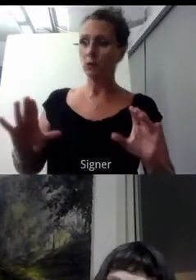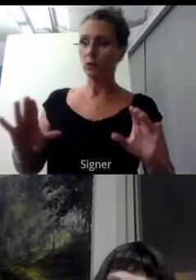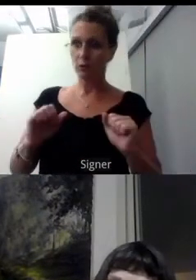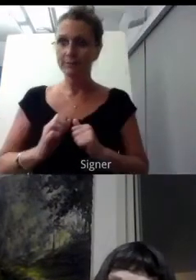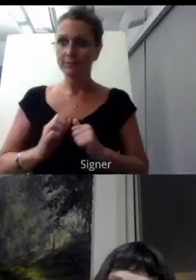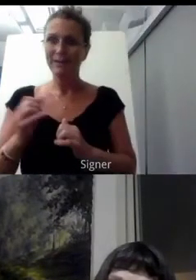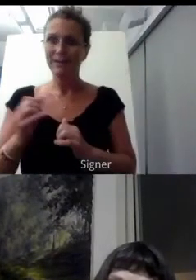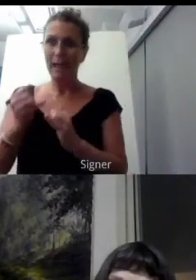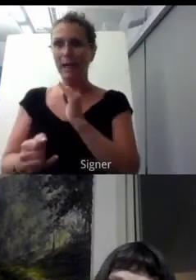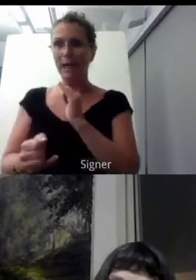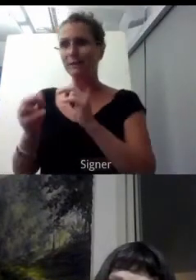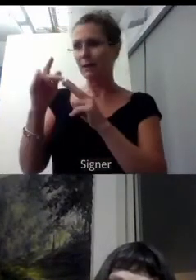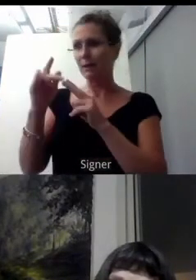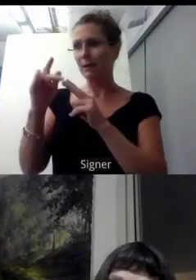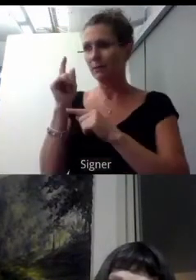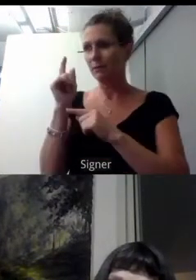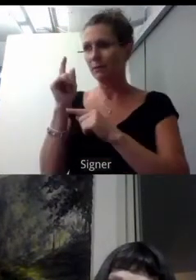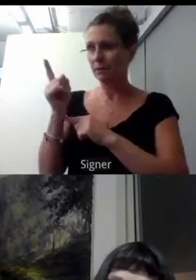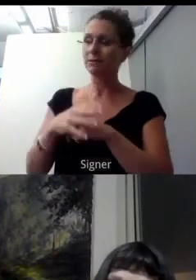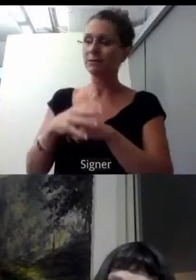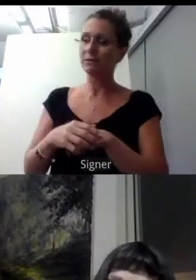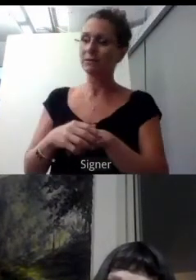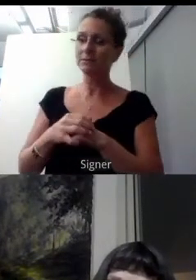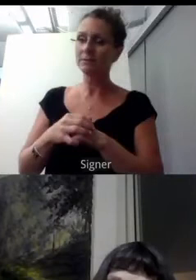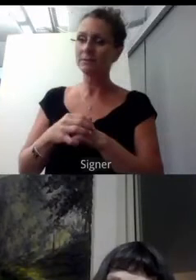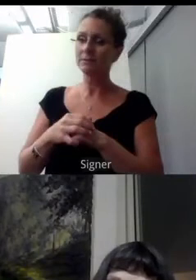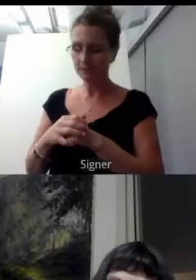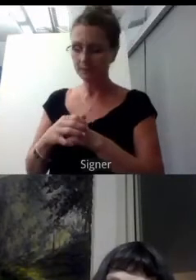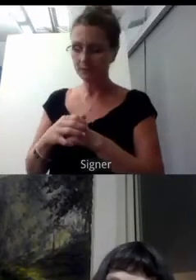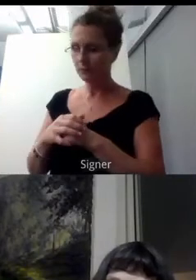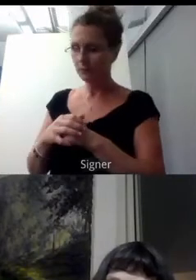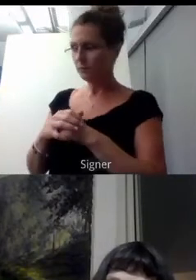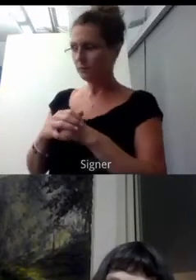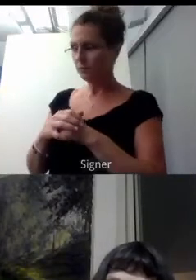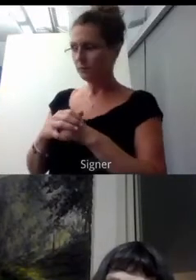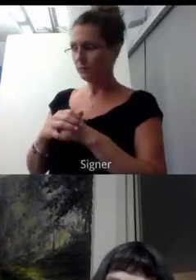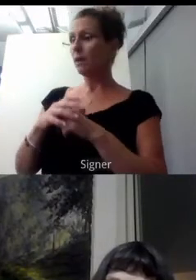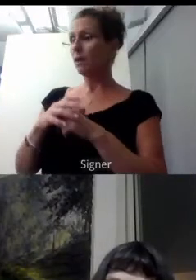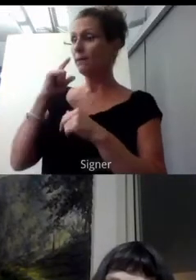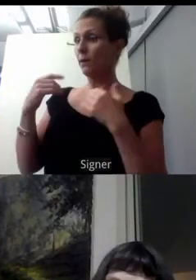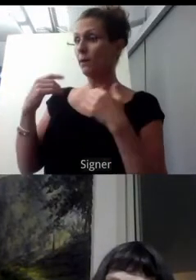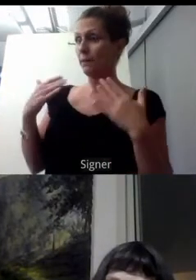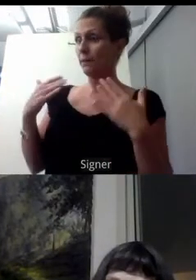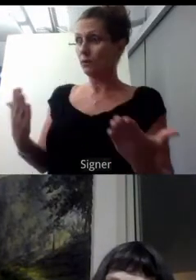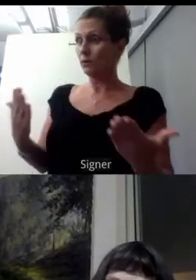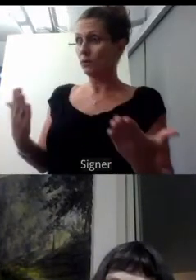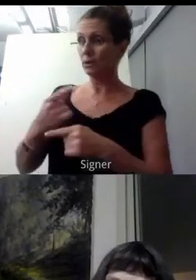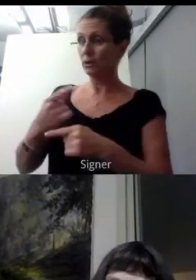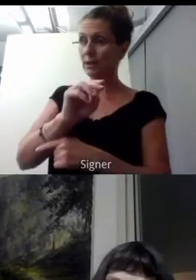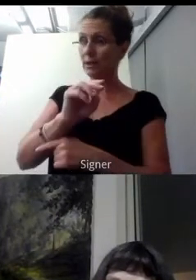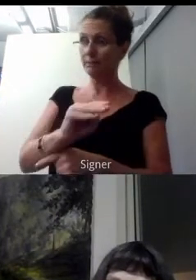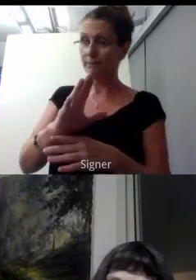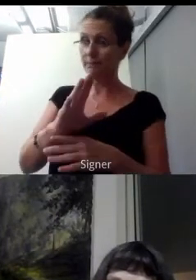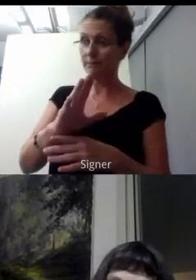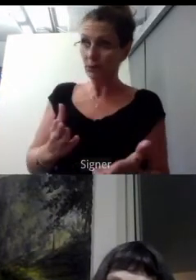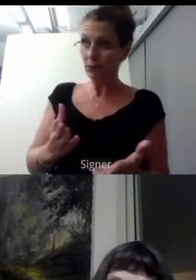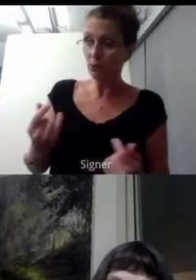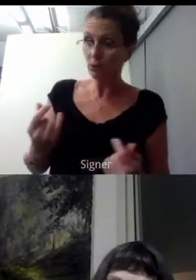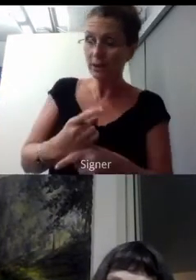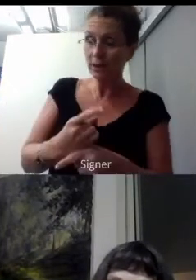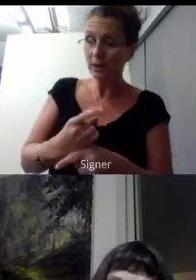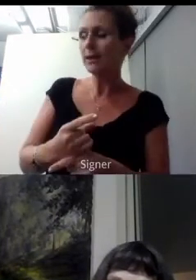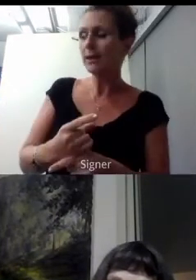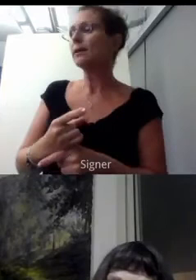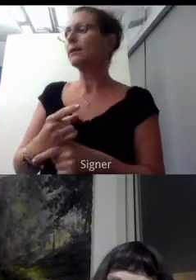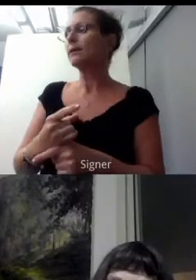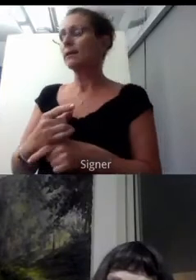for Minister Qualtrough and Deputy Minister Sterling and for all of us some of the common themes that we've heard